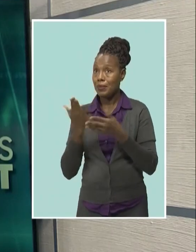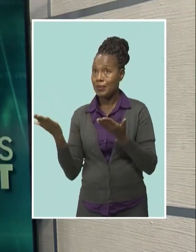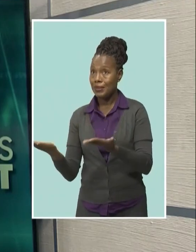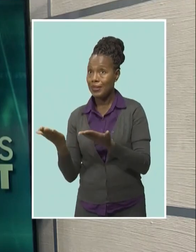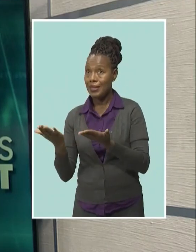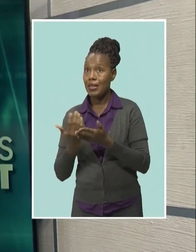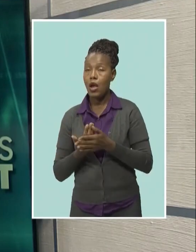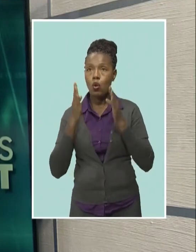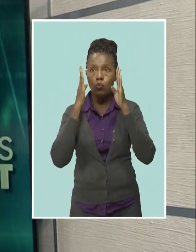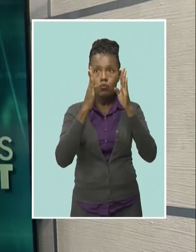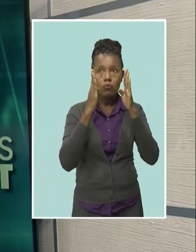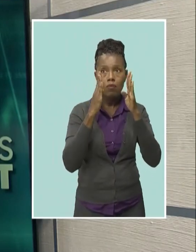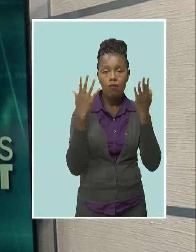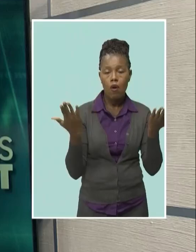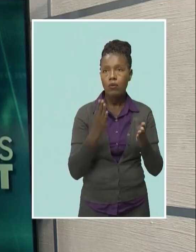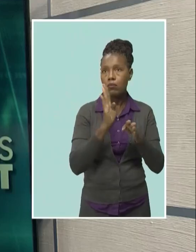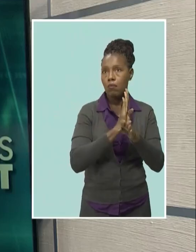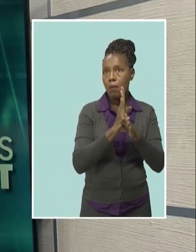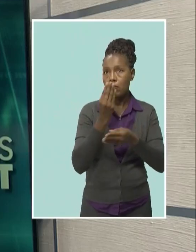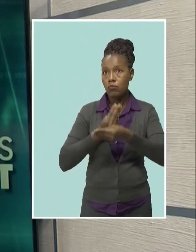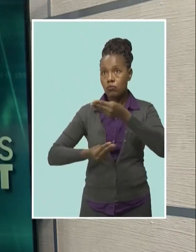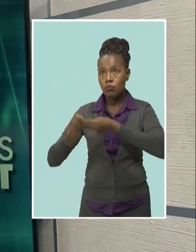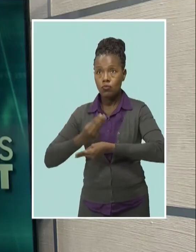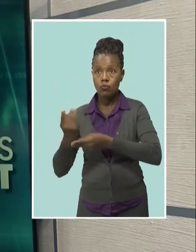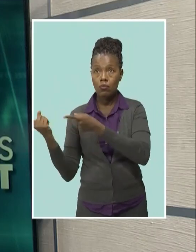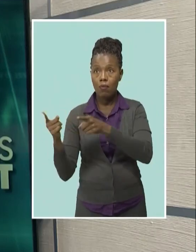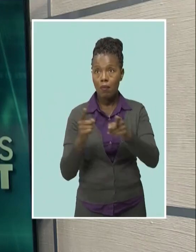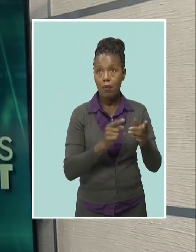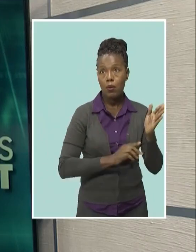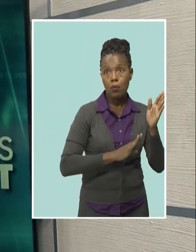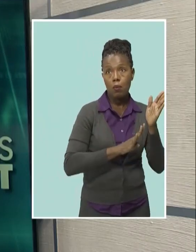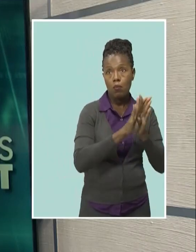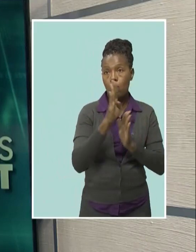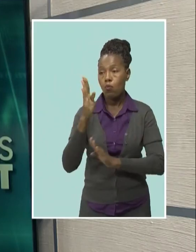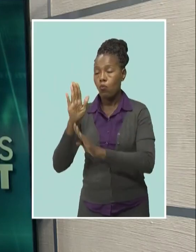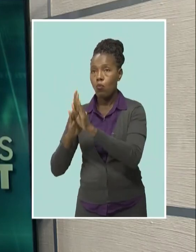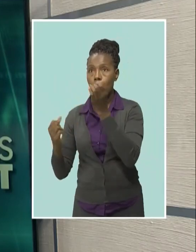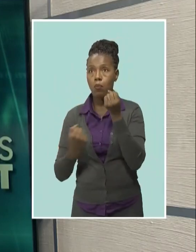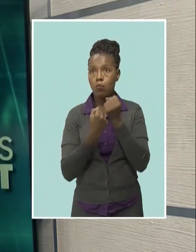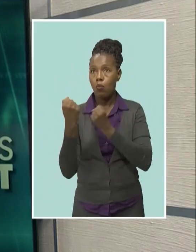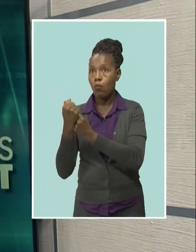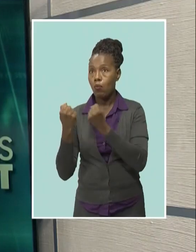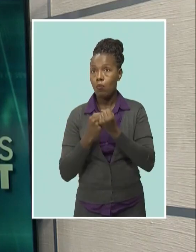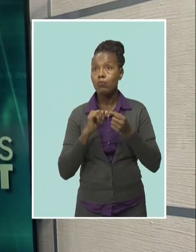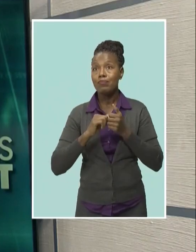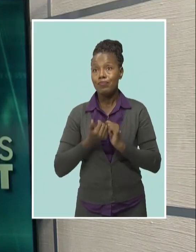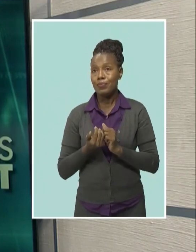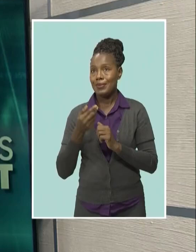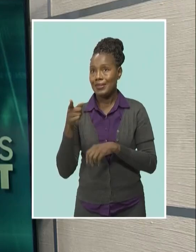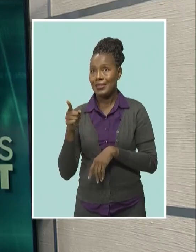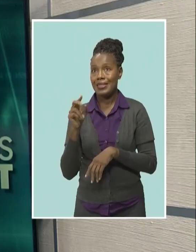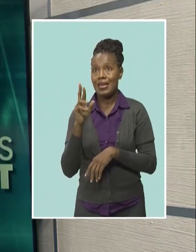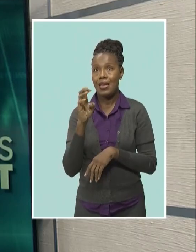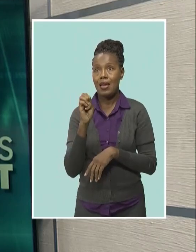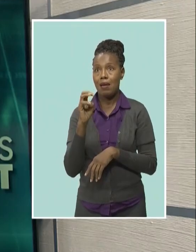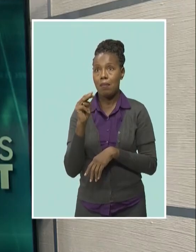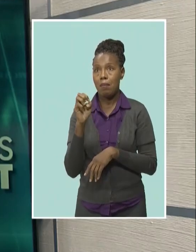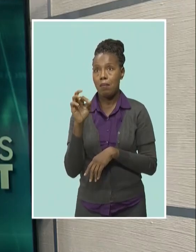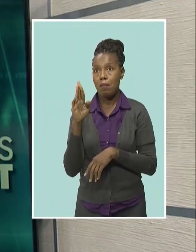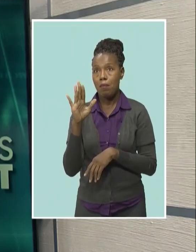opportunities trade with Barbados will bring as the two countries boost ties. Honorary Consul of Barbados in Rwanda, Emery